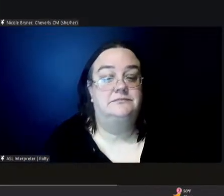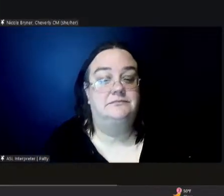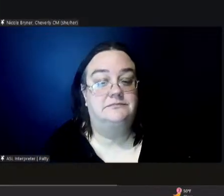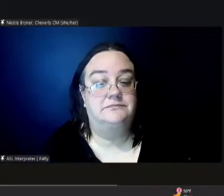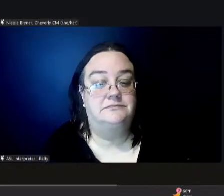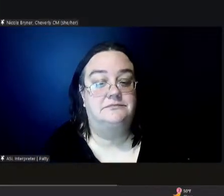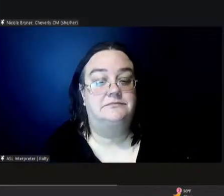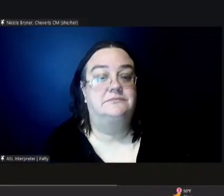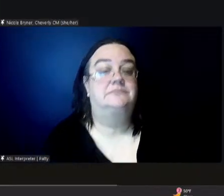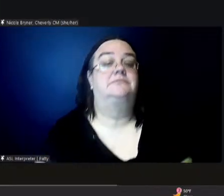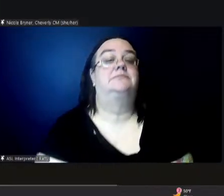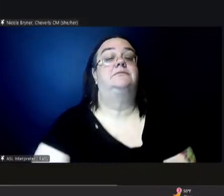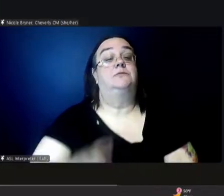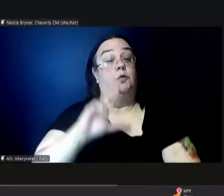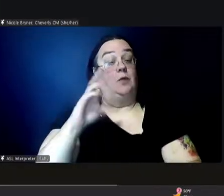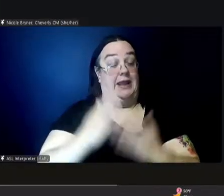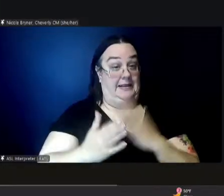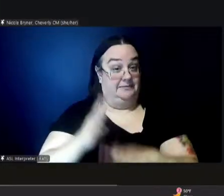Please raise your right hand.